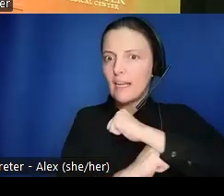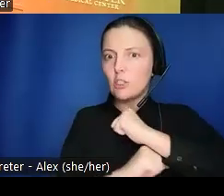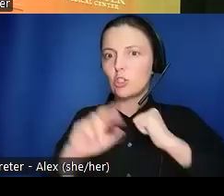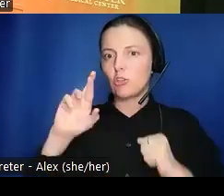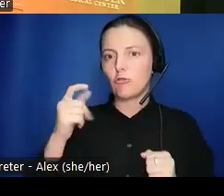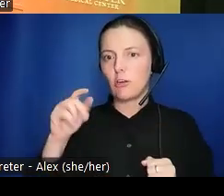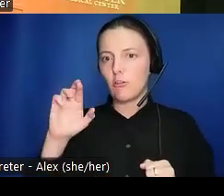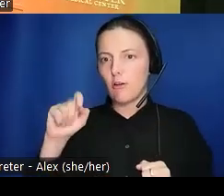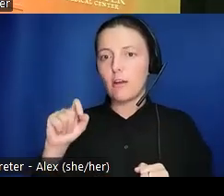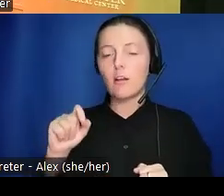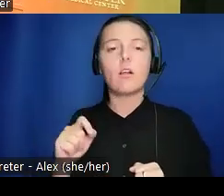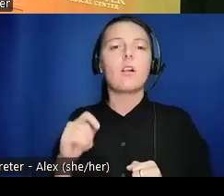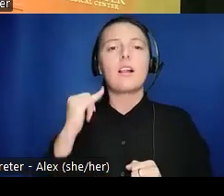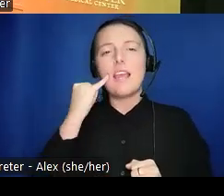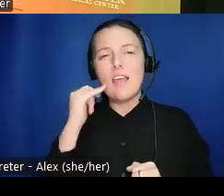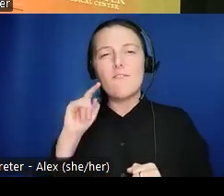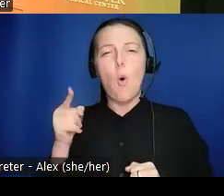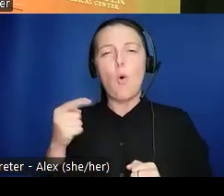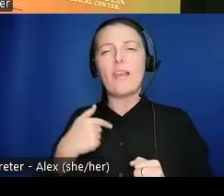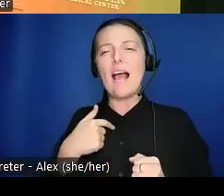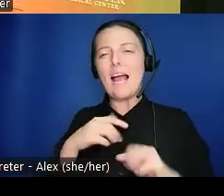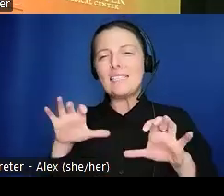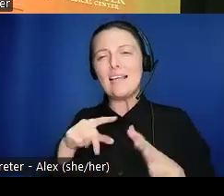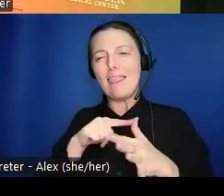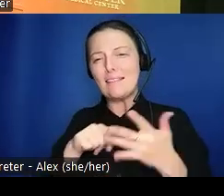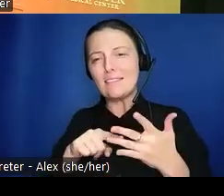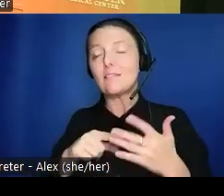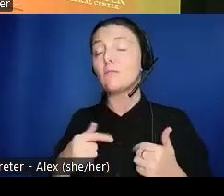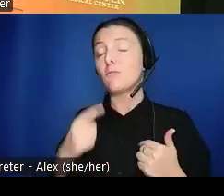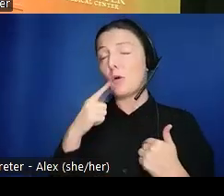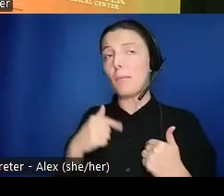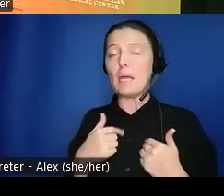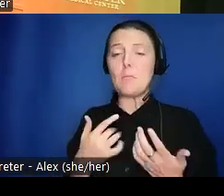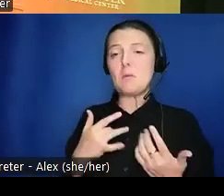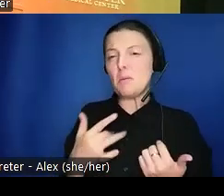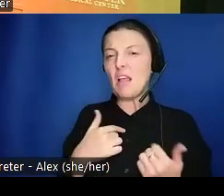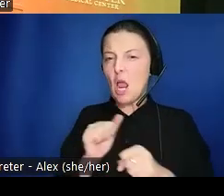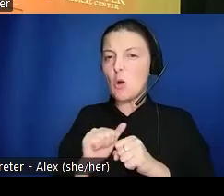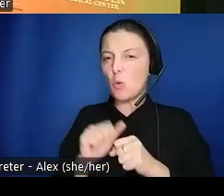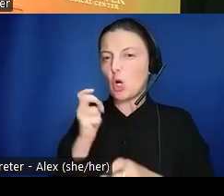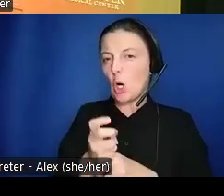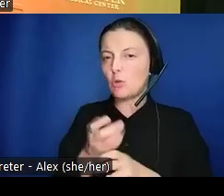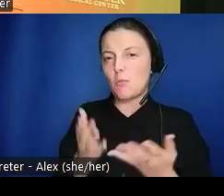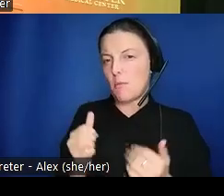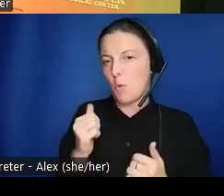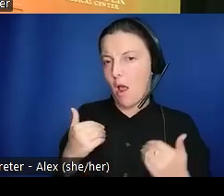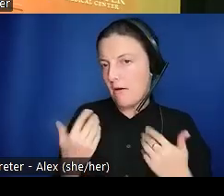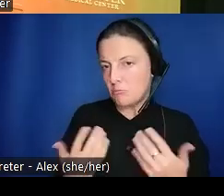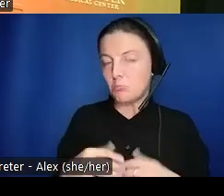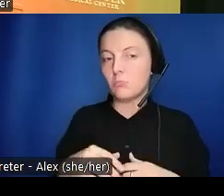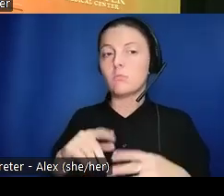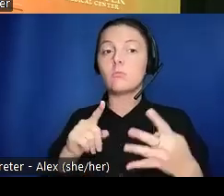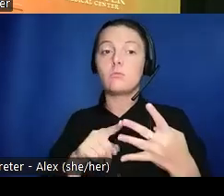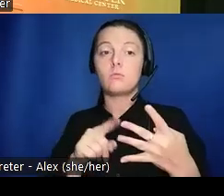that I don't really have. I think I generally work hard. Boldness regrets. If I'd taken the